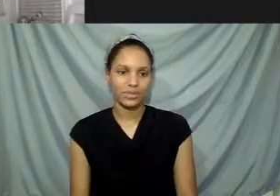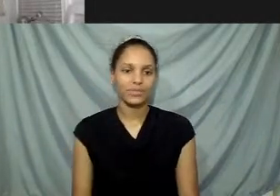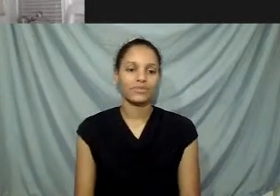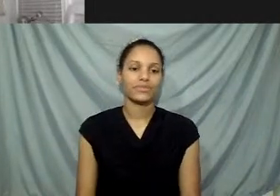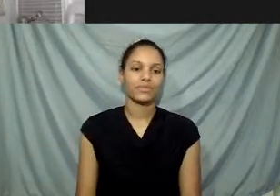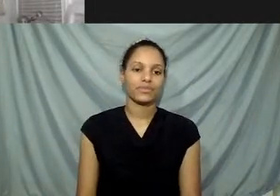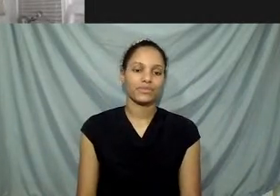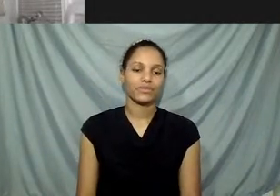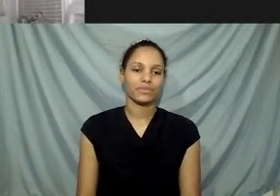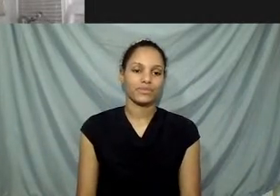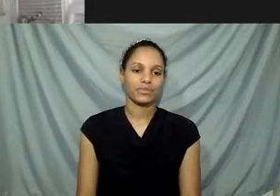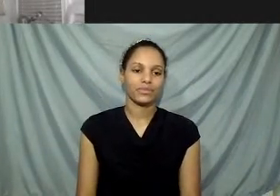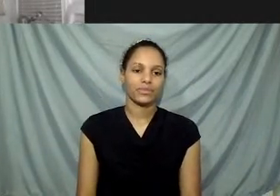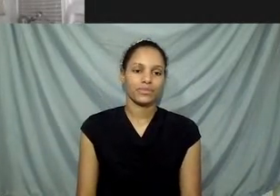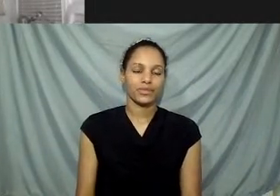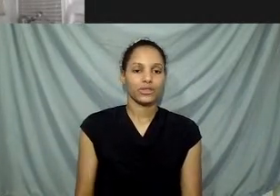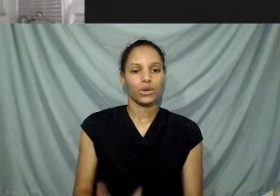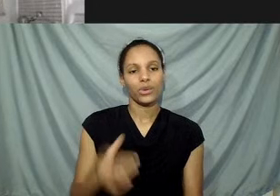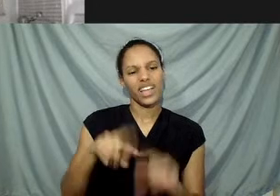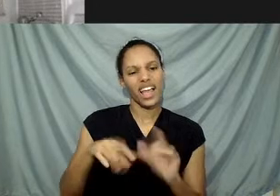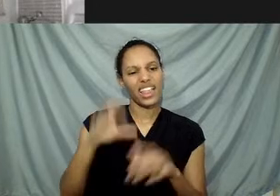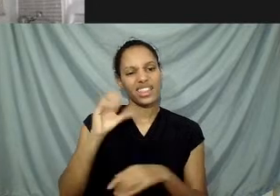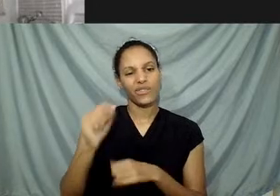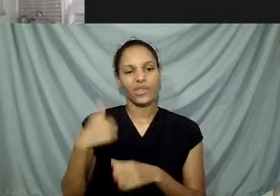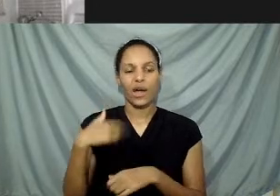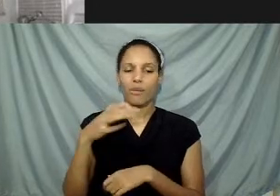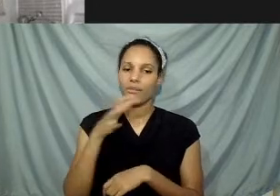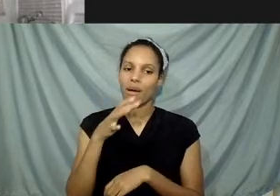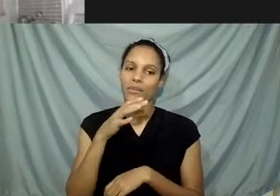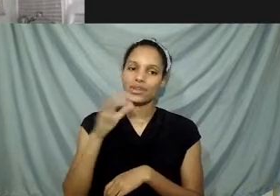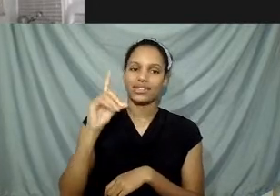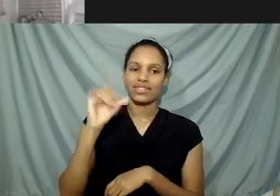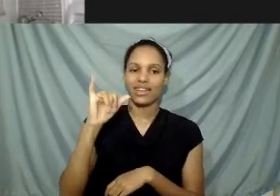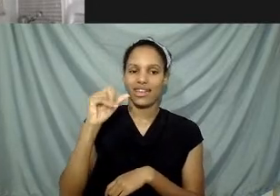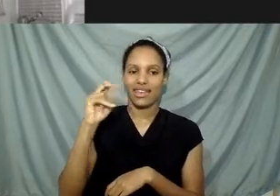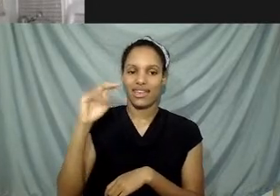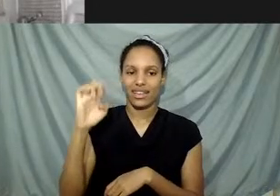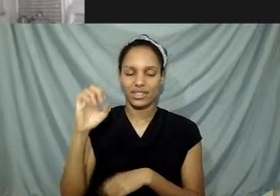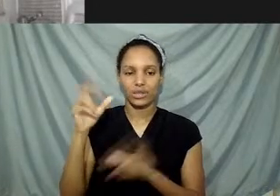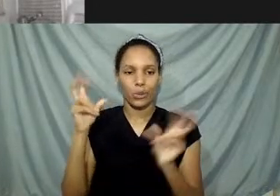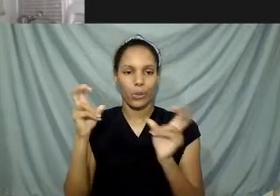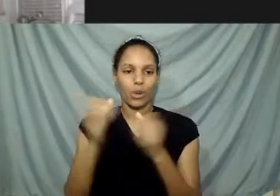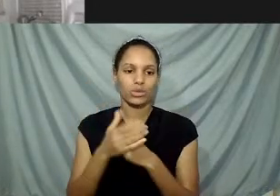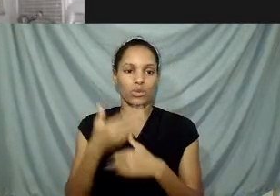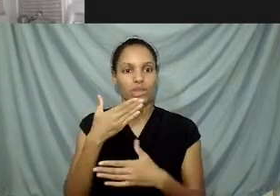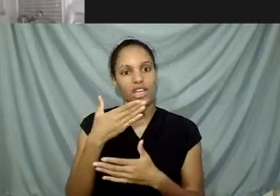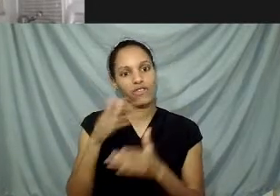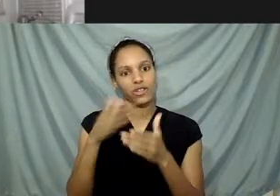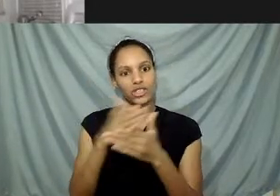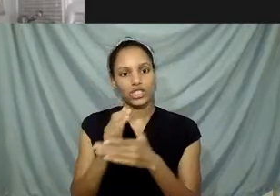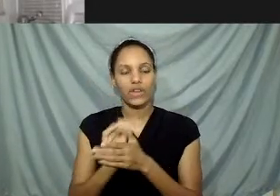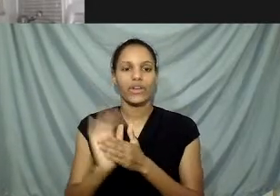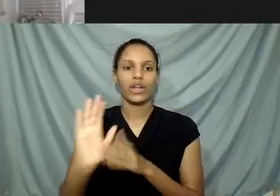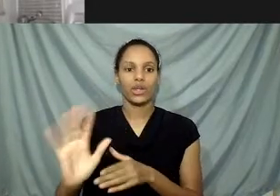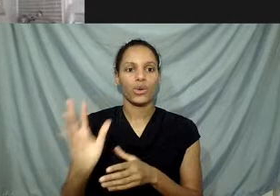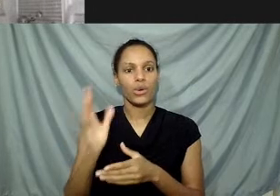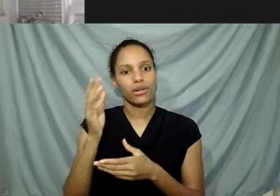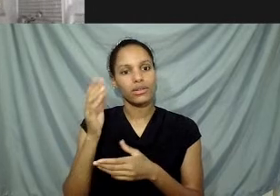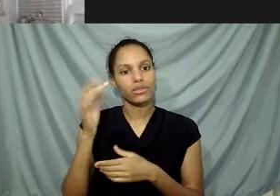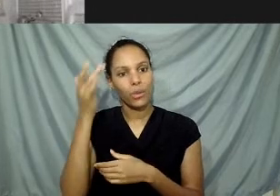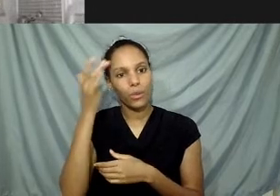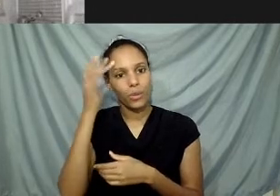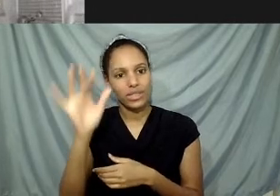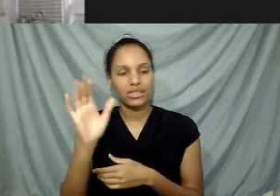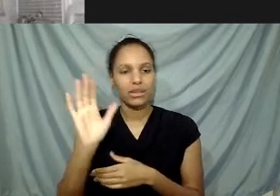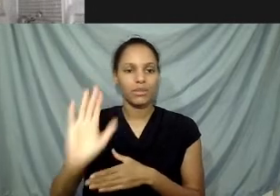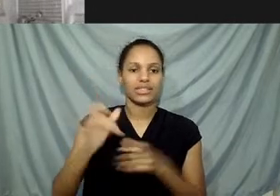Mama Diane's quote. Thank you for the power of what you are sharing by going through your history. Your wisdom is a gift